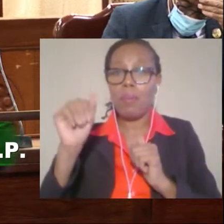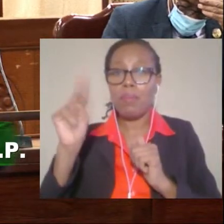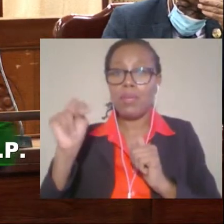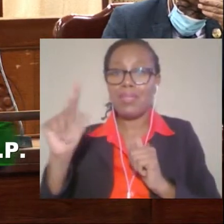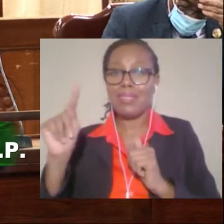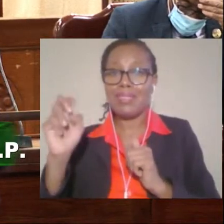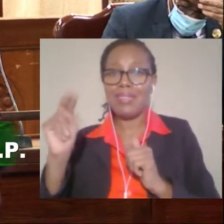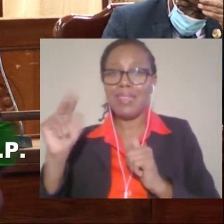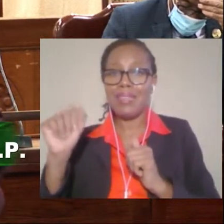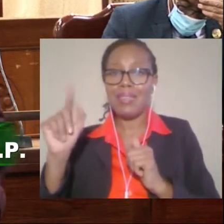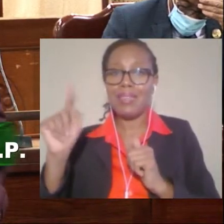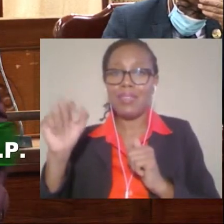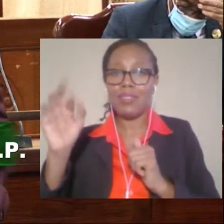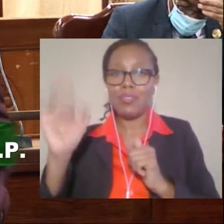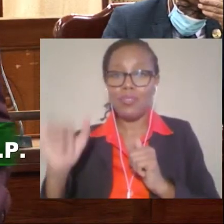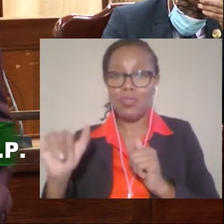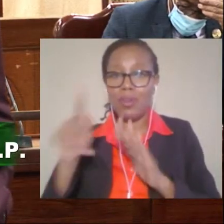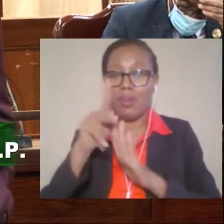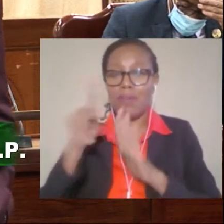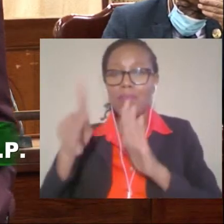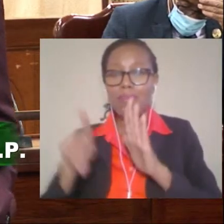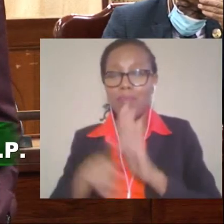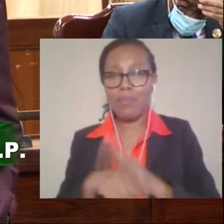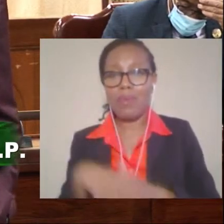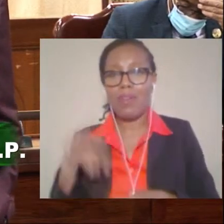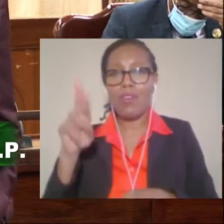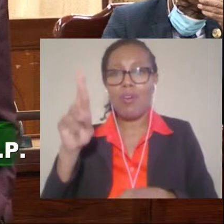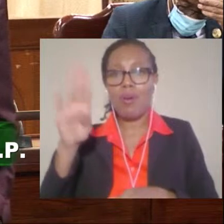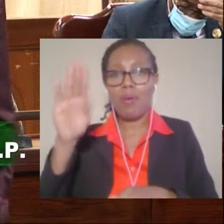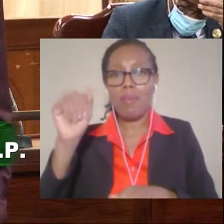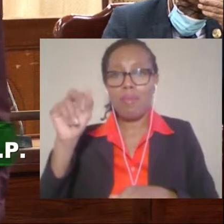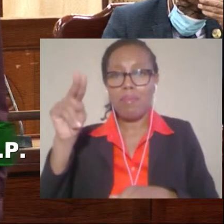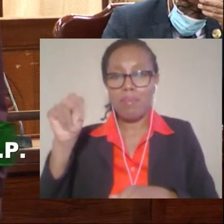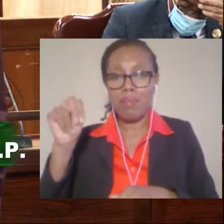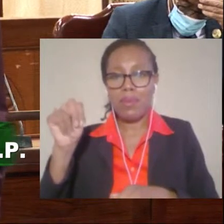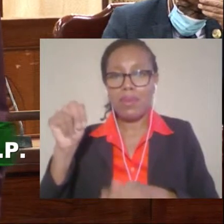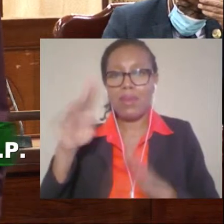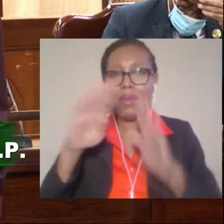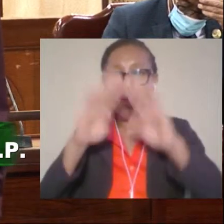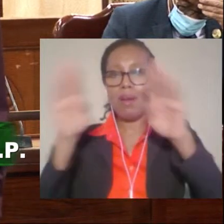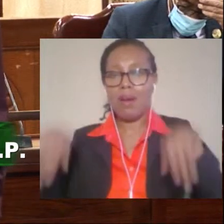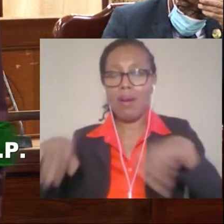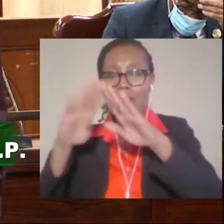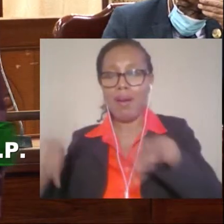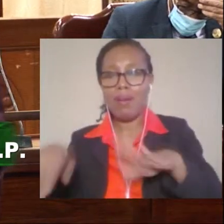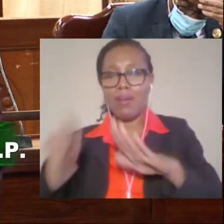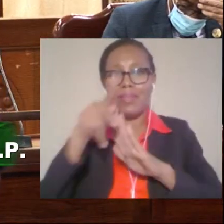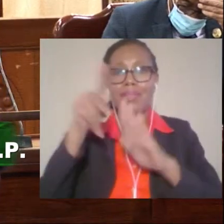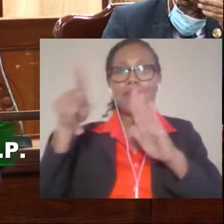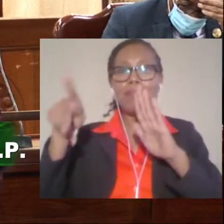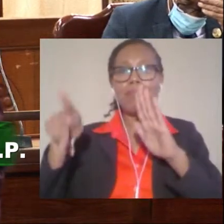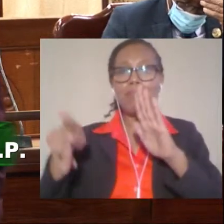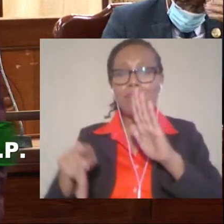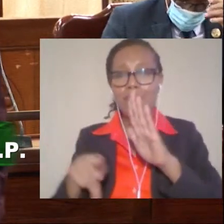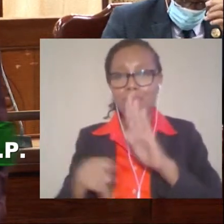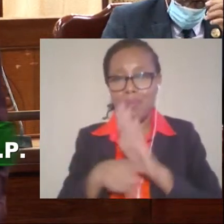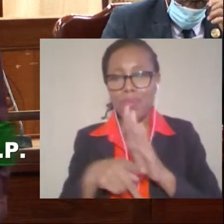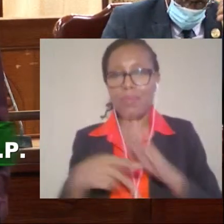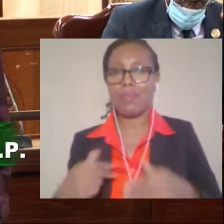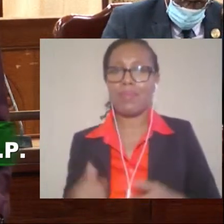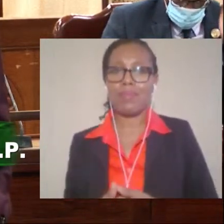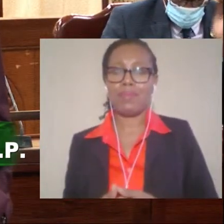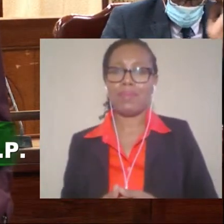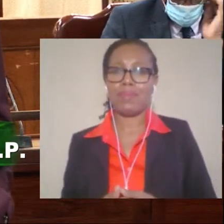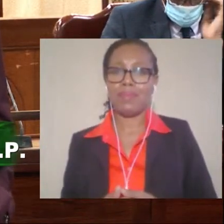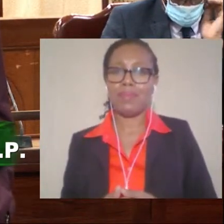The Urban Housing Program, led significantly by this now administration in a former